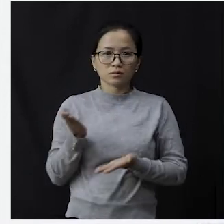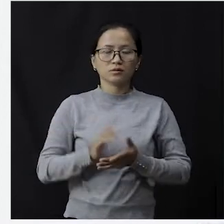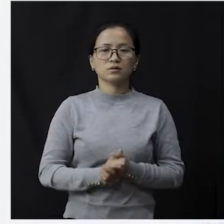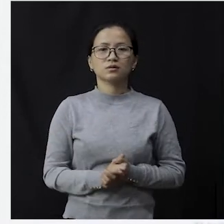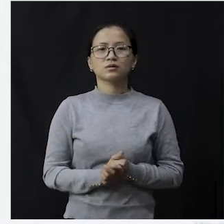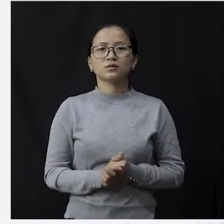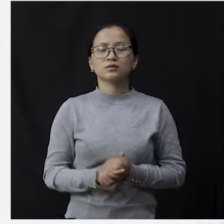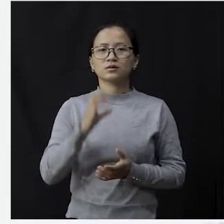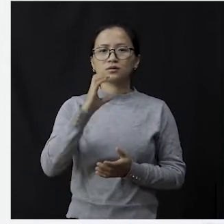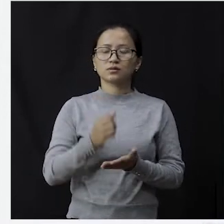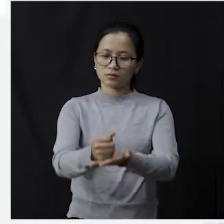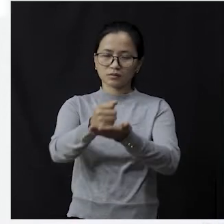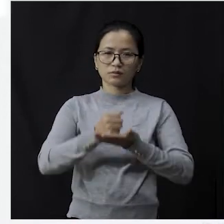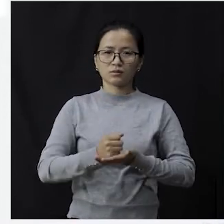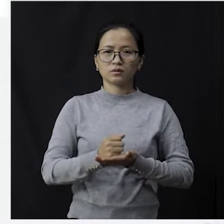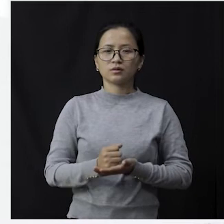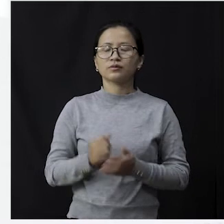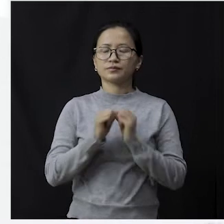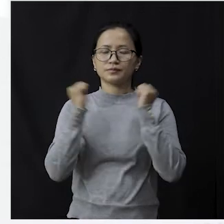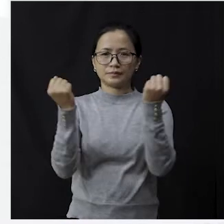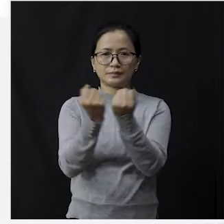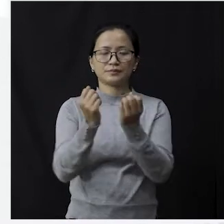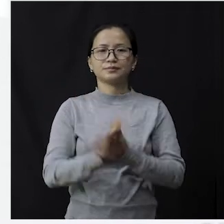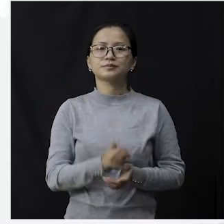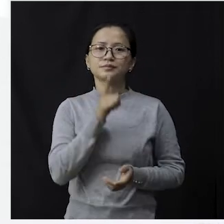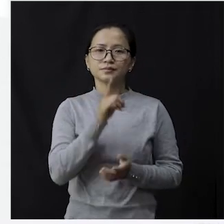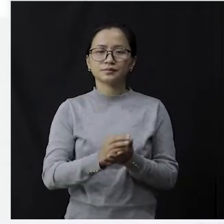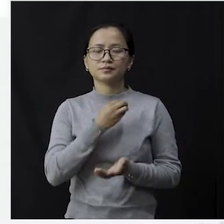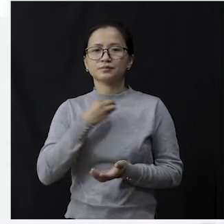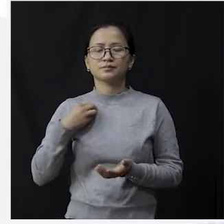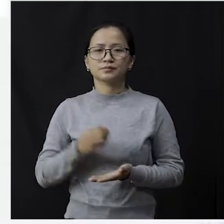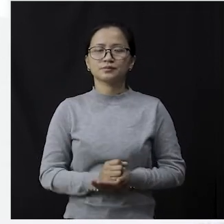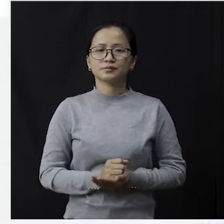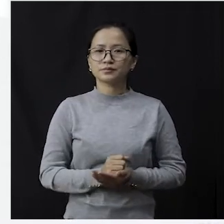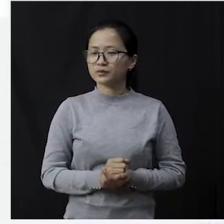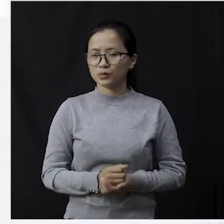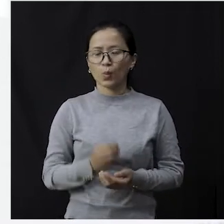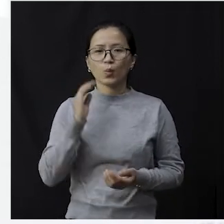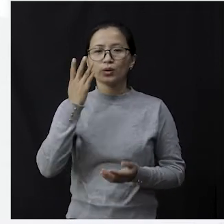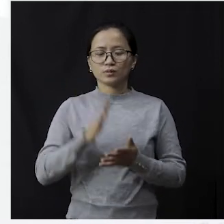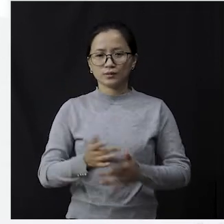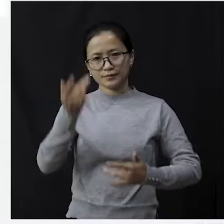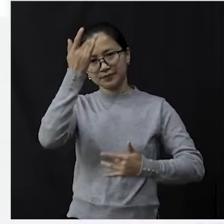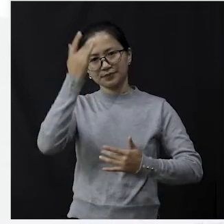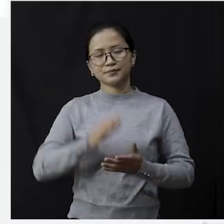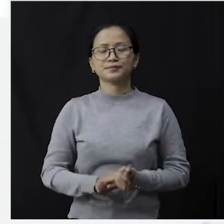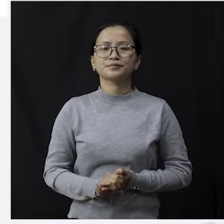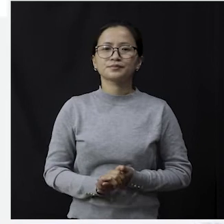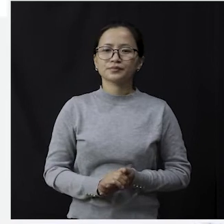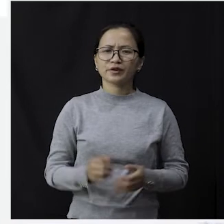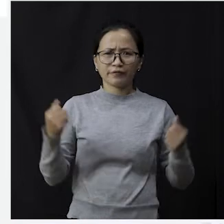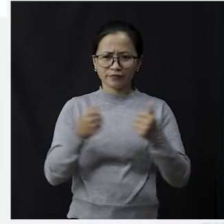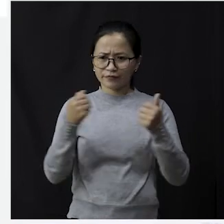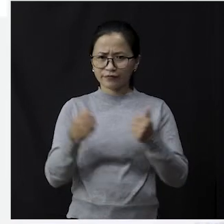as a community helpers of our society, such as a doctor help us when we are sick. A firefighter